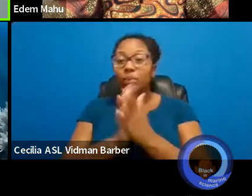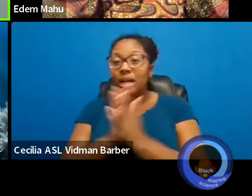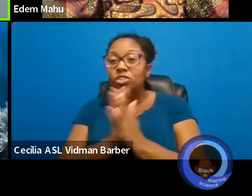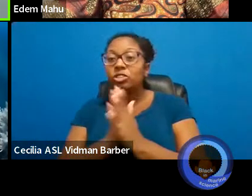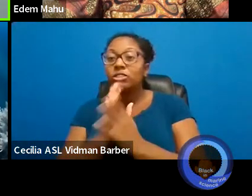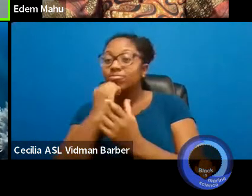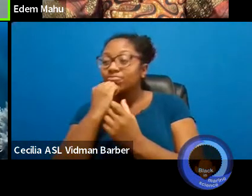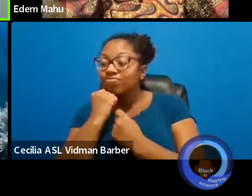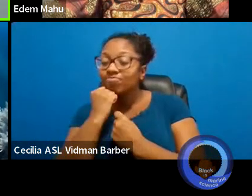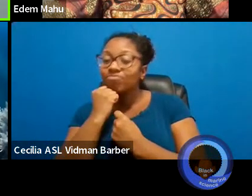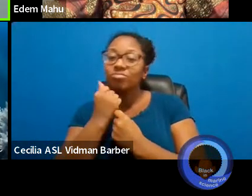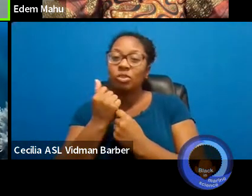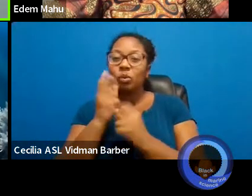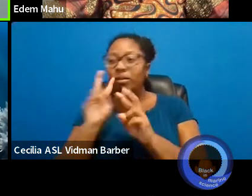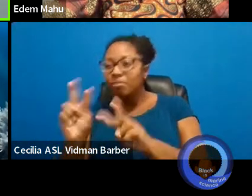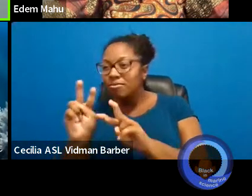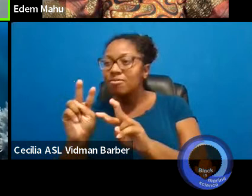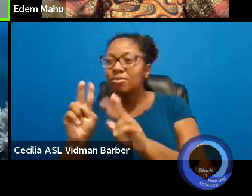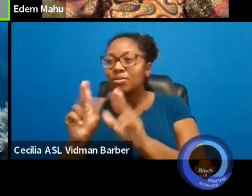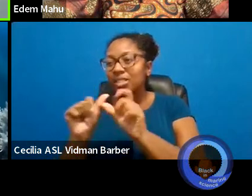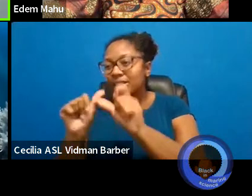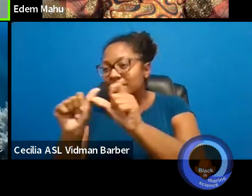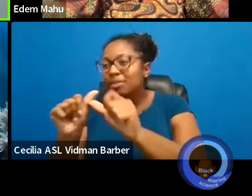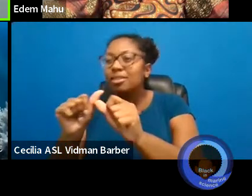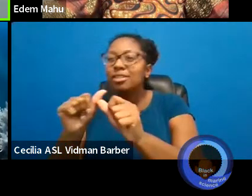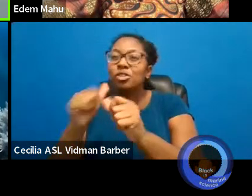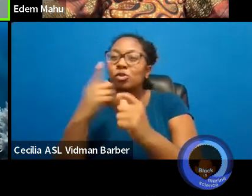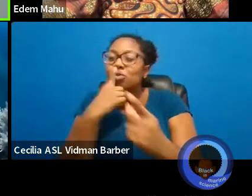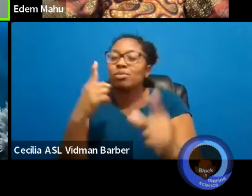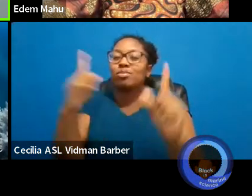to make sure that these things happen for us.